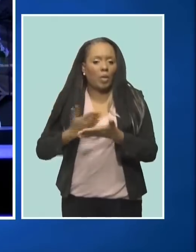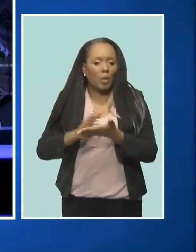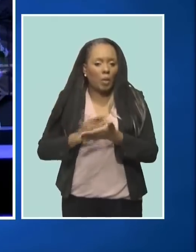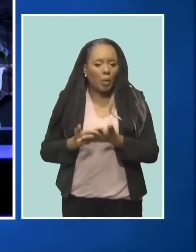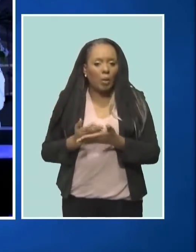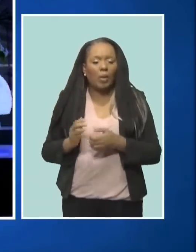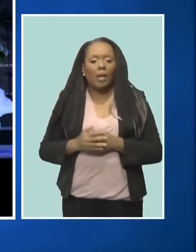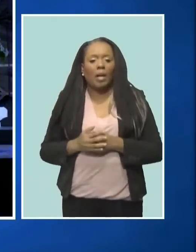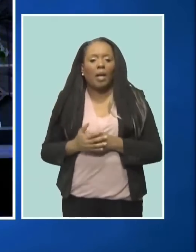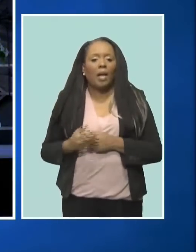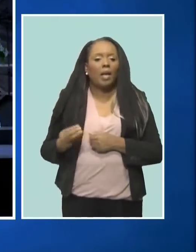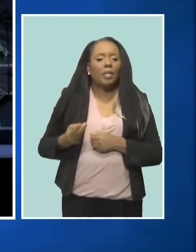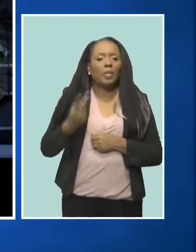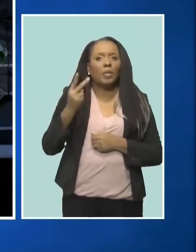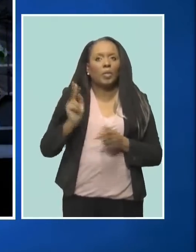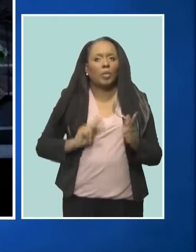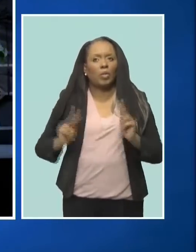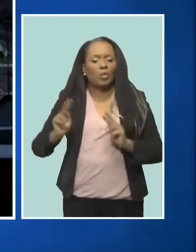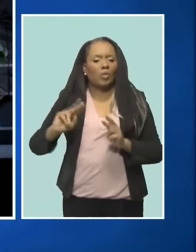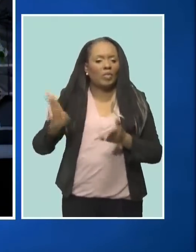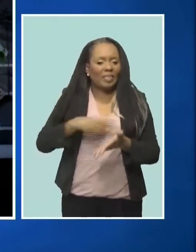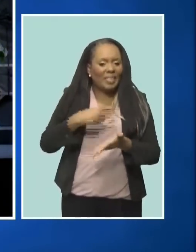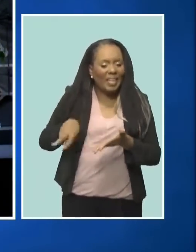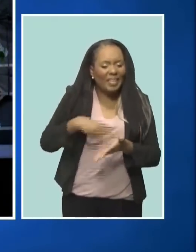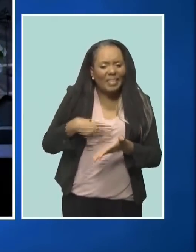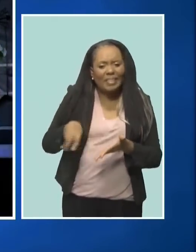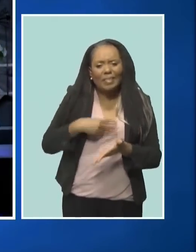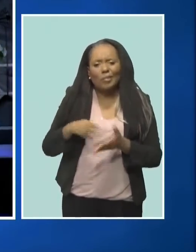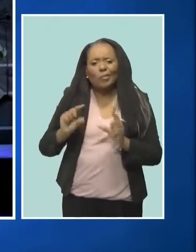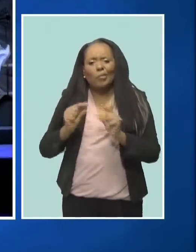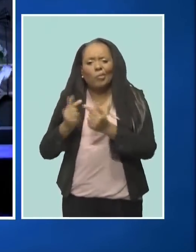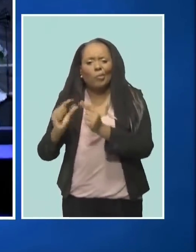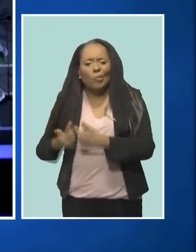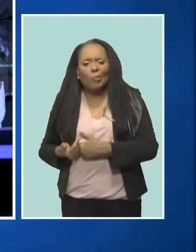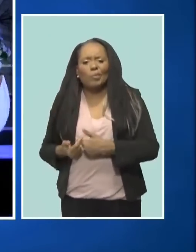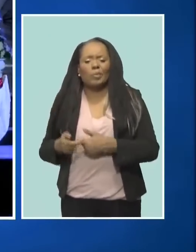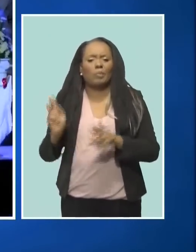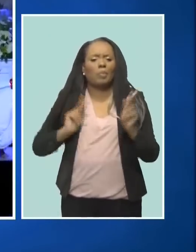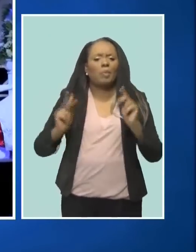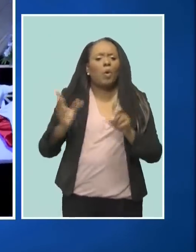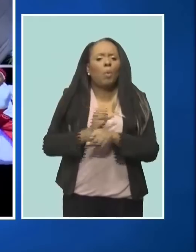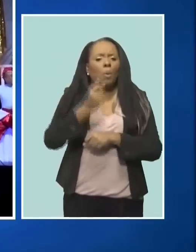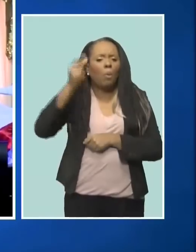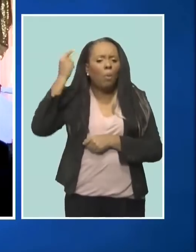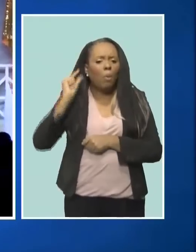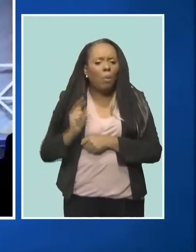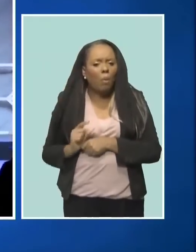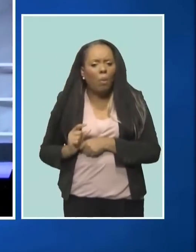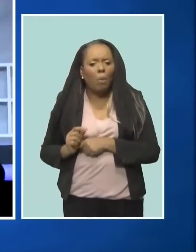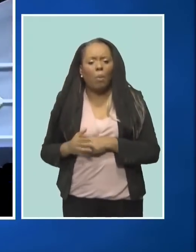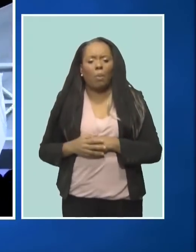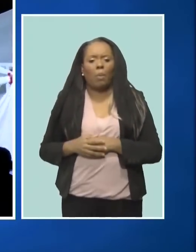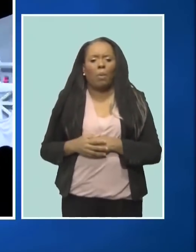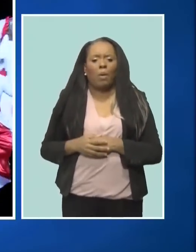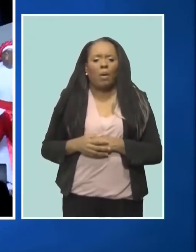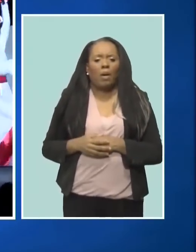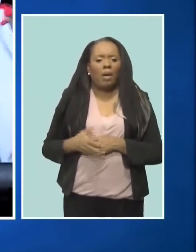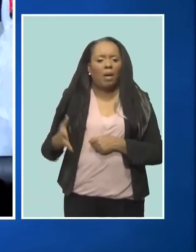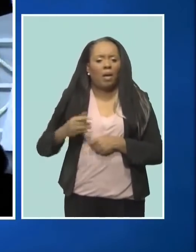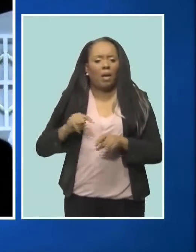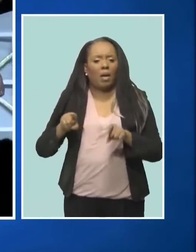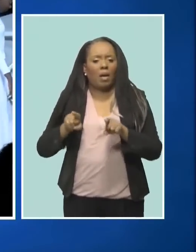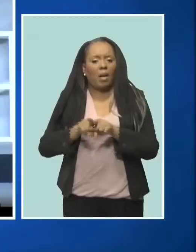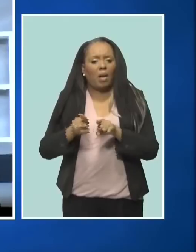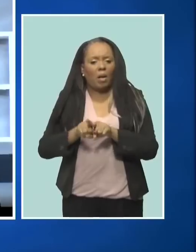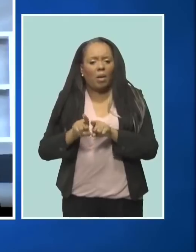Egan Lane and Leslie Seal. The multifarious dance crew, Akeem Chandler Prescott, who won gold, and the Arden Clark Founders